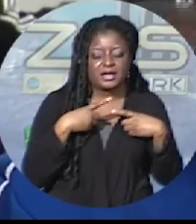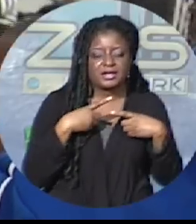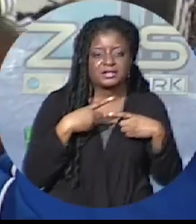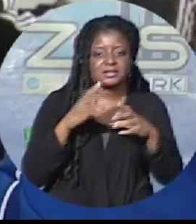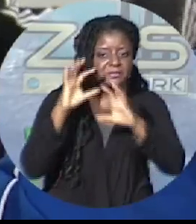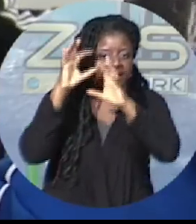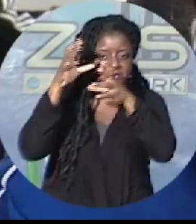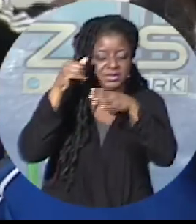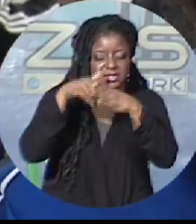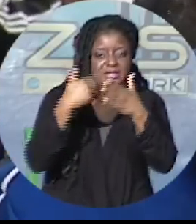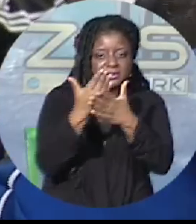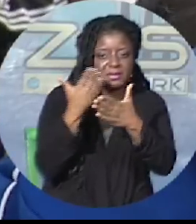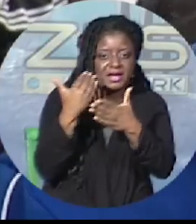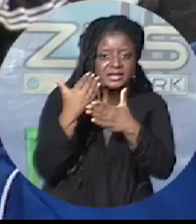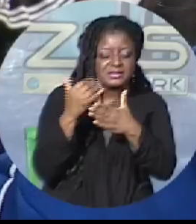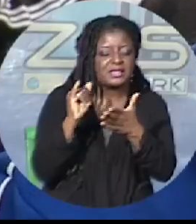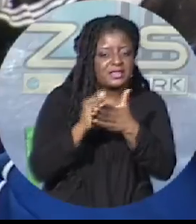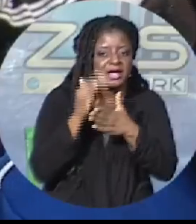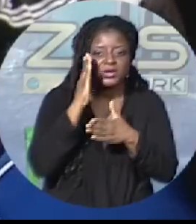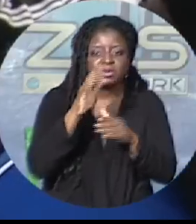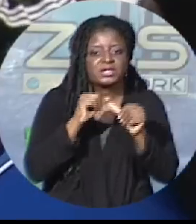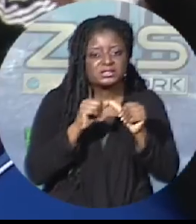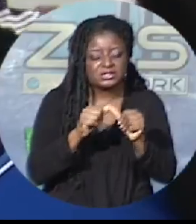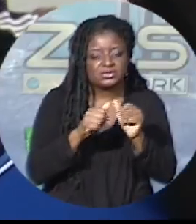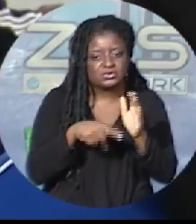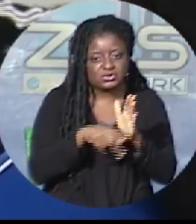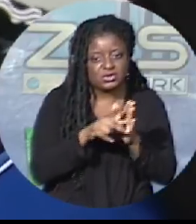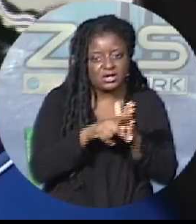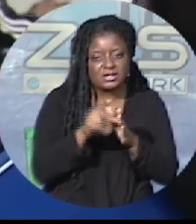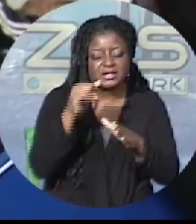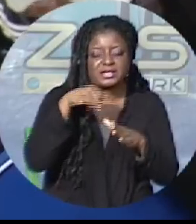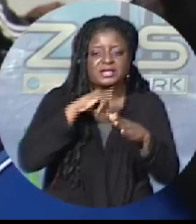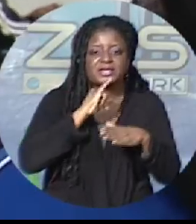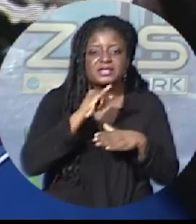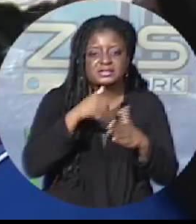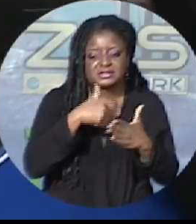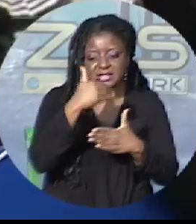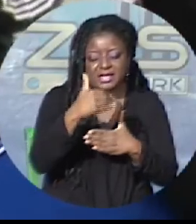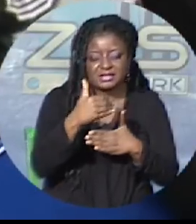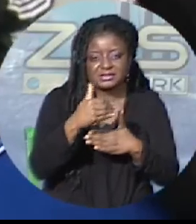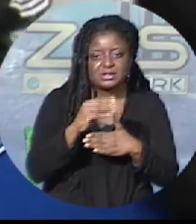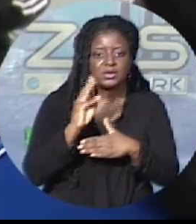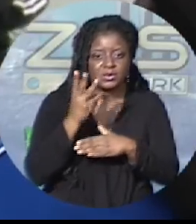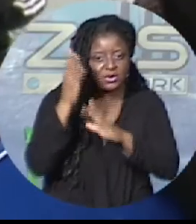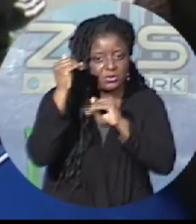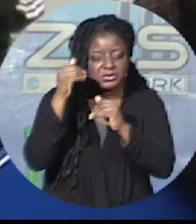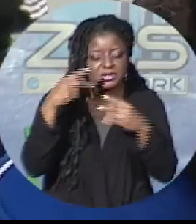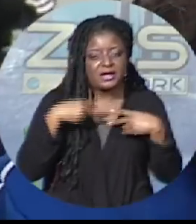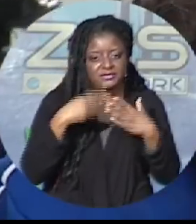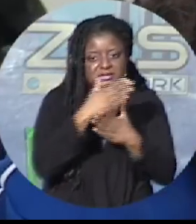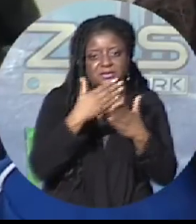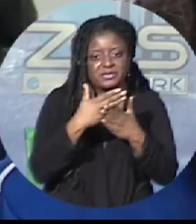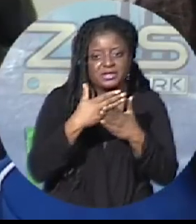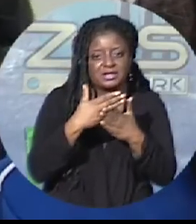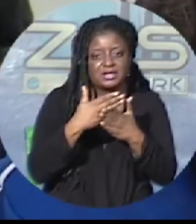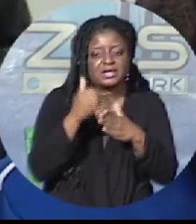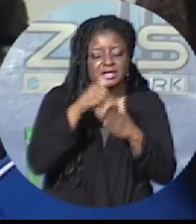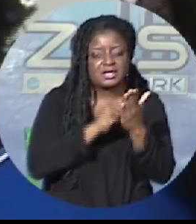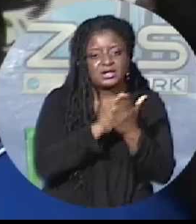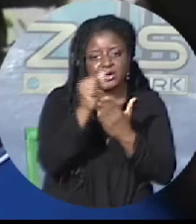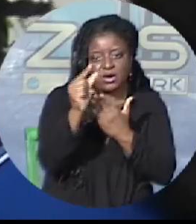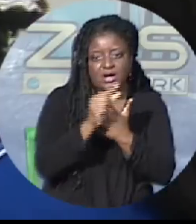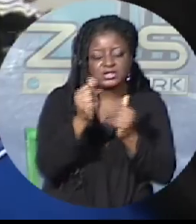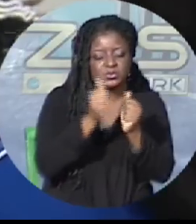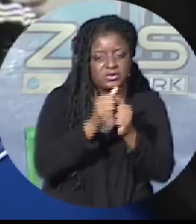basketball in the past. That will continue. Soccer is next on tap. We're looking to host something as early as August with our men's soccer team.